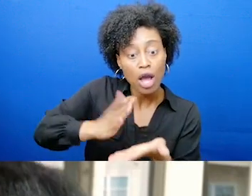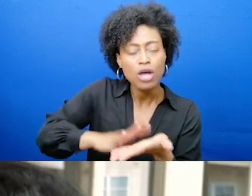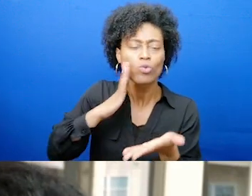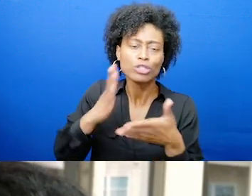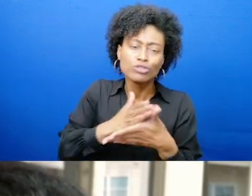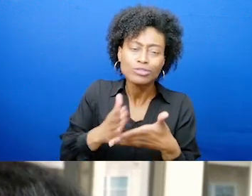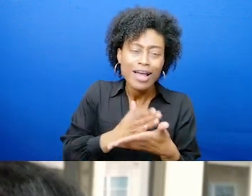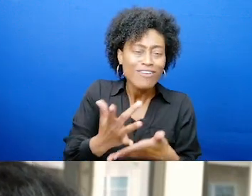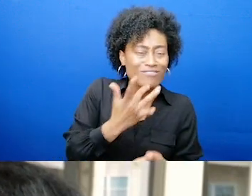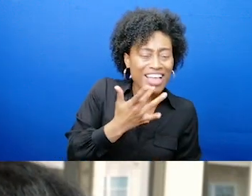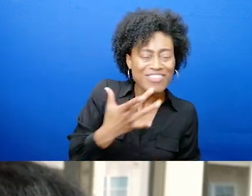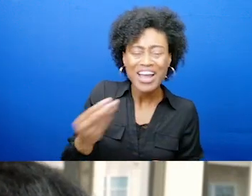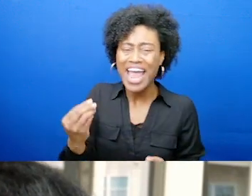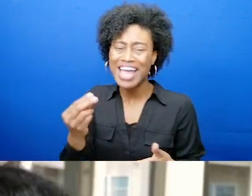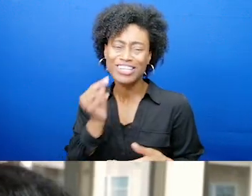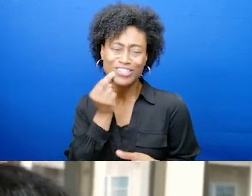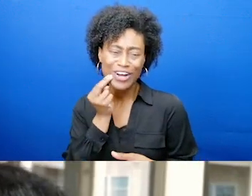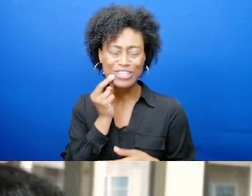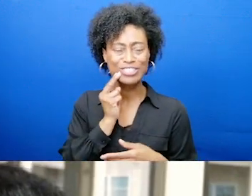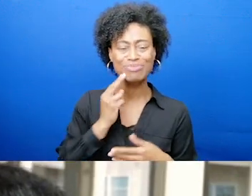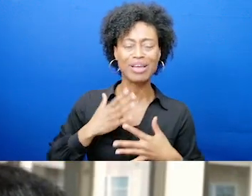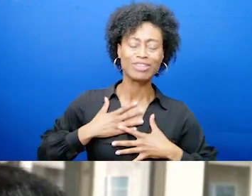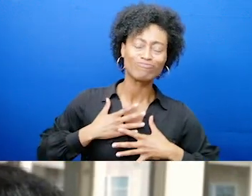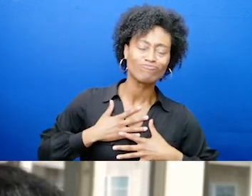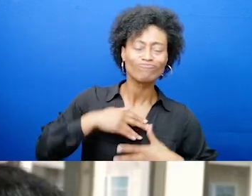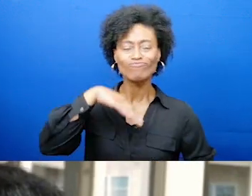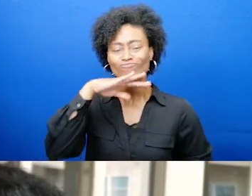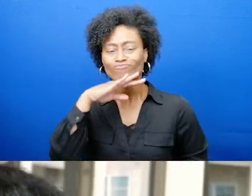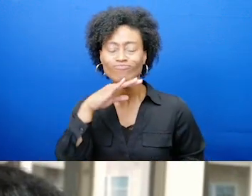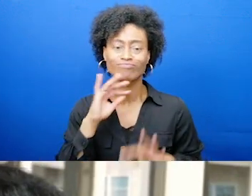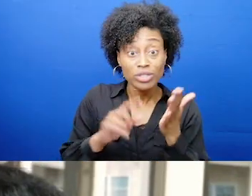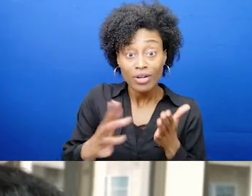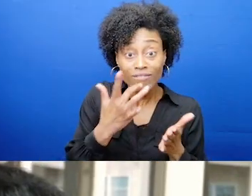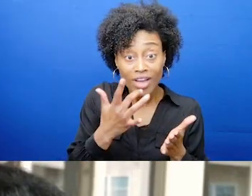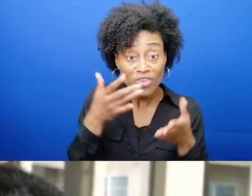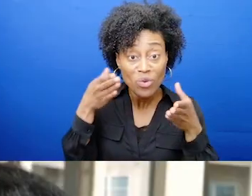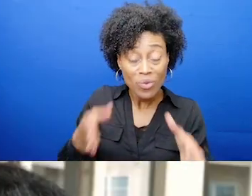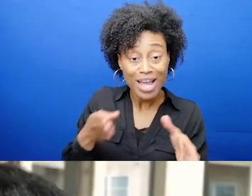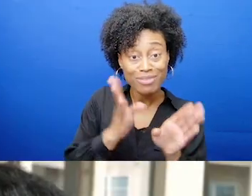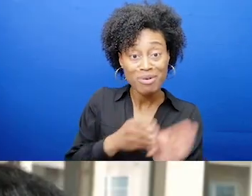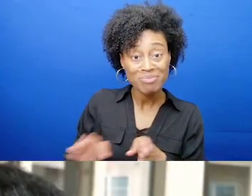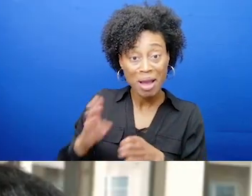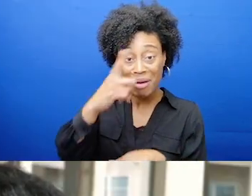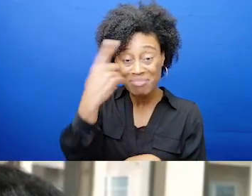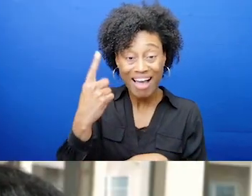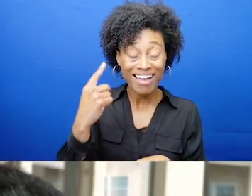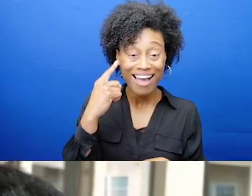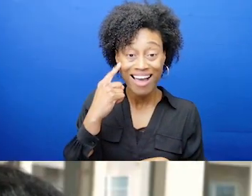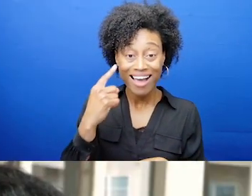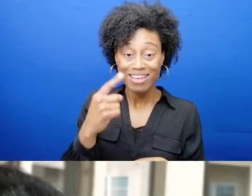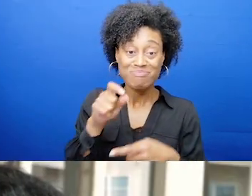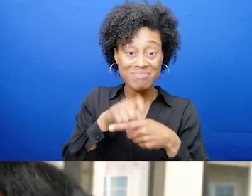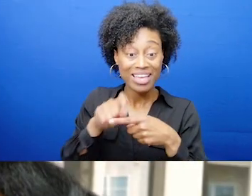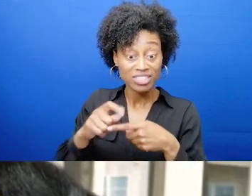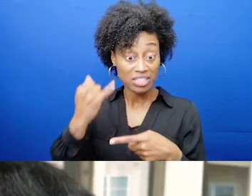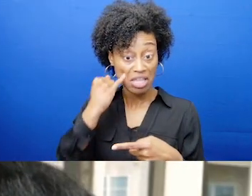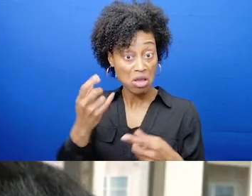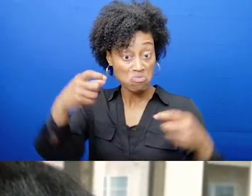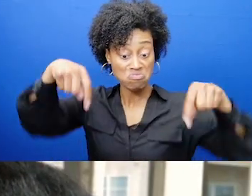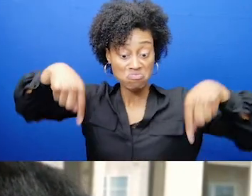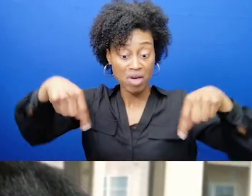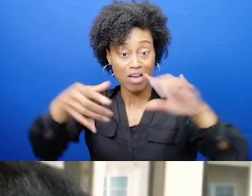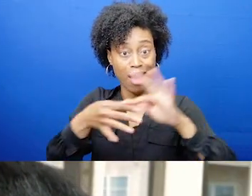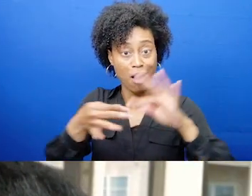sharing flavor and nourishment. We want to hear from you. What's your favorite way to prepare black-eyed peas? Let us know in the comments. If